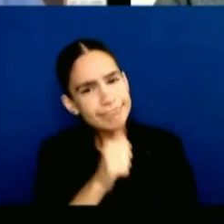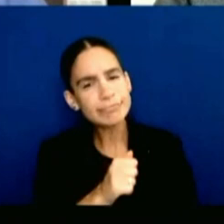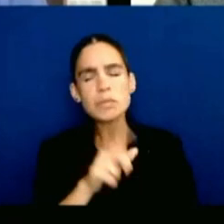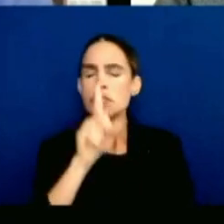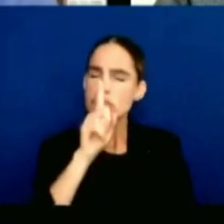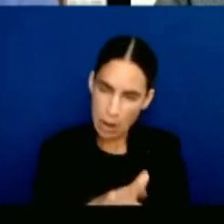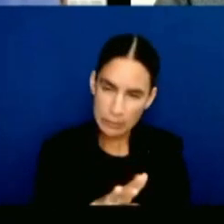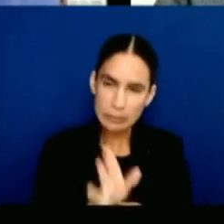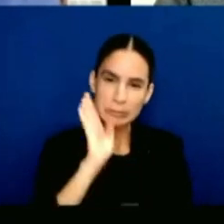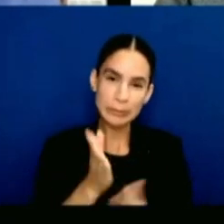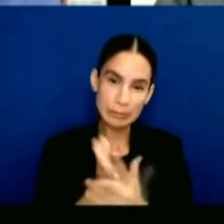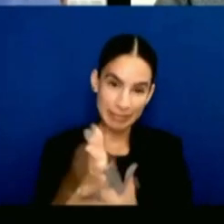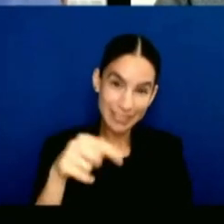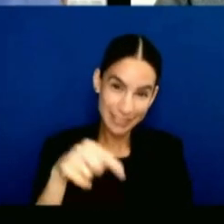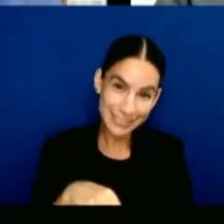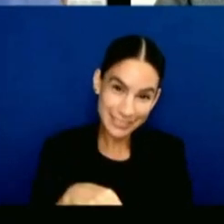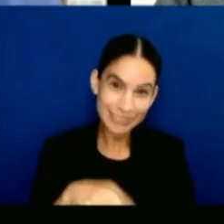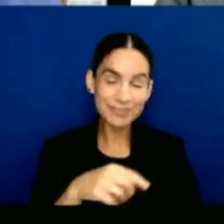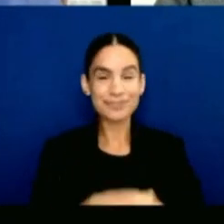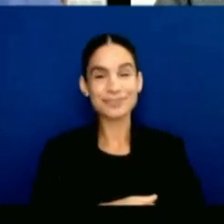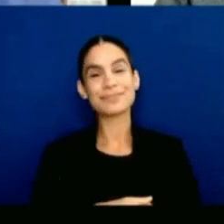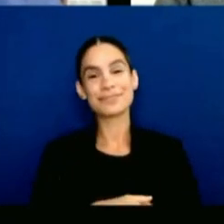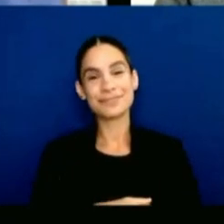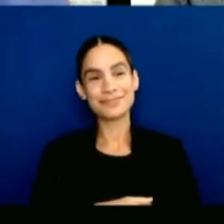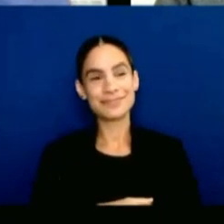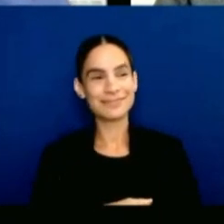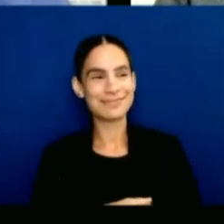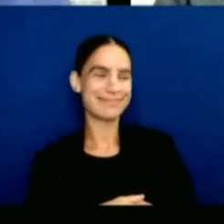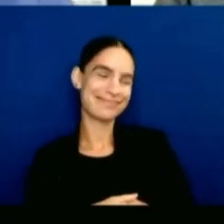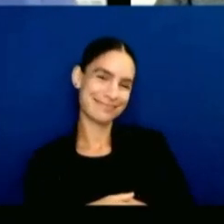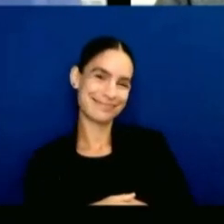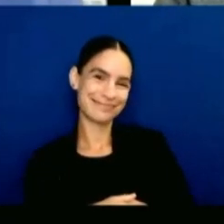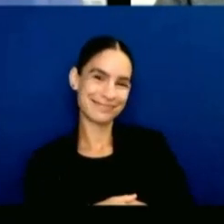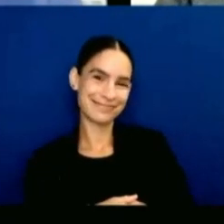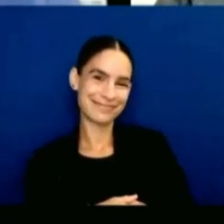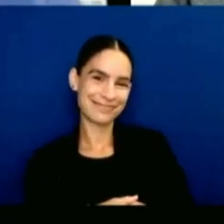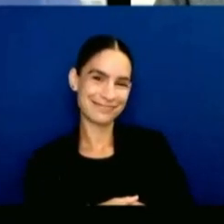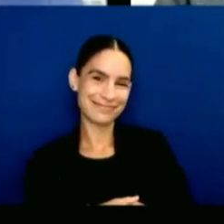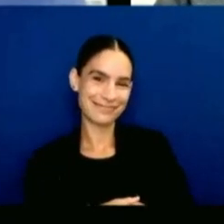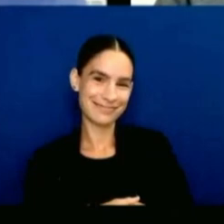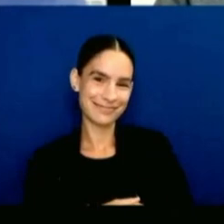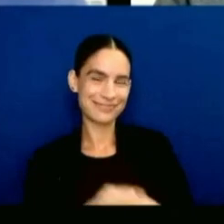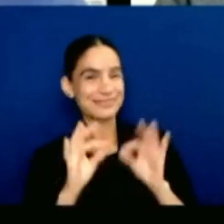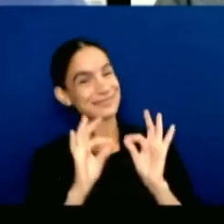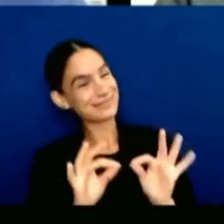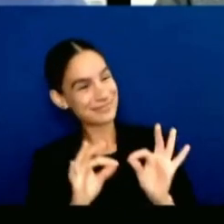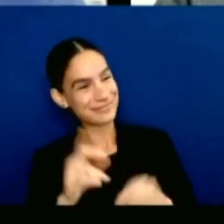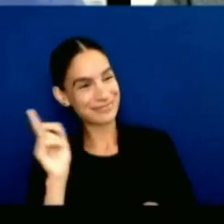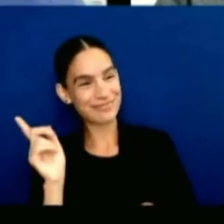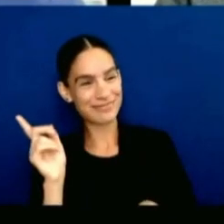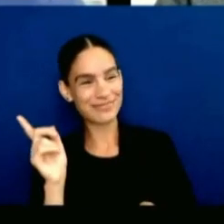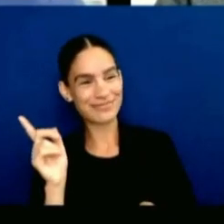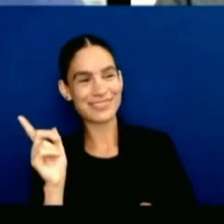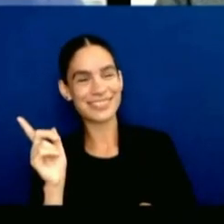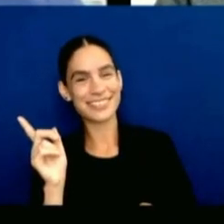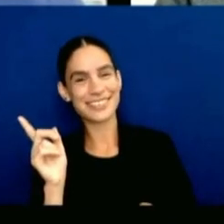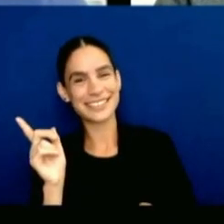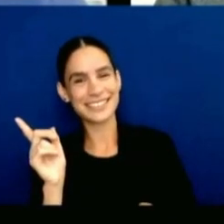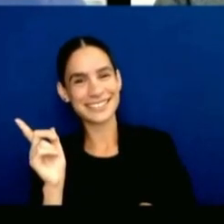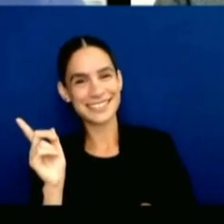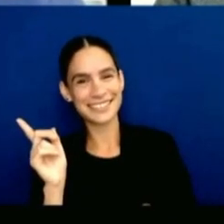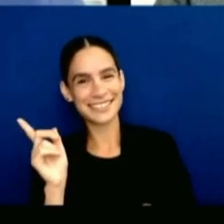Well said. Yes, this bad boy, this is my model of the coronavirus,